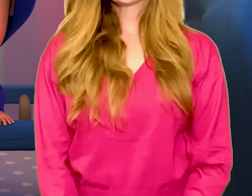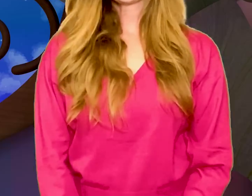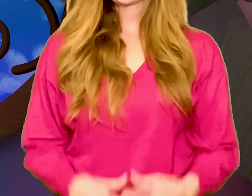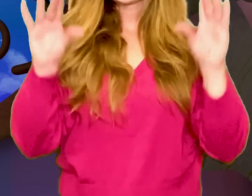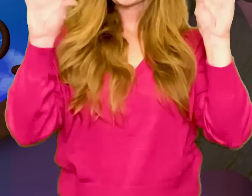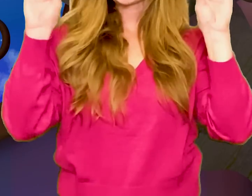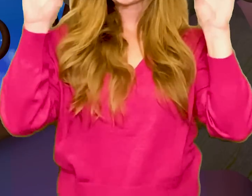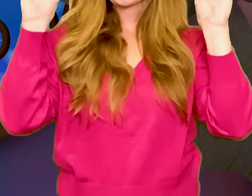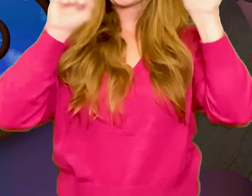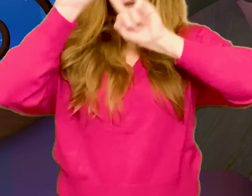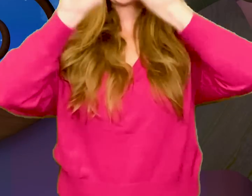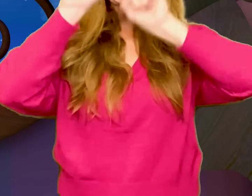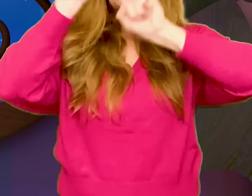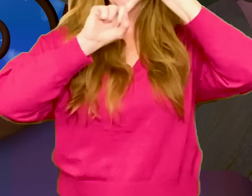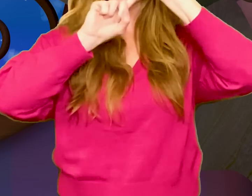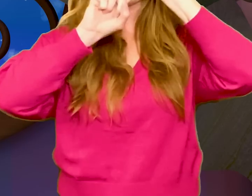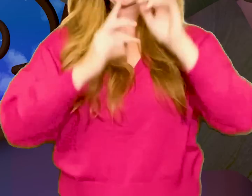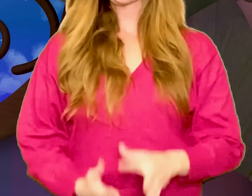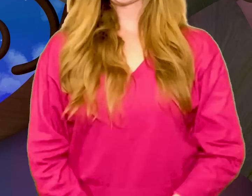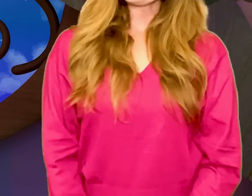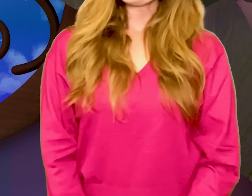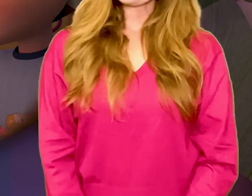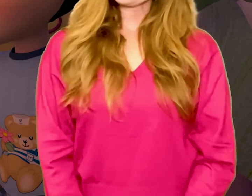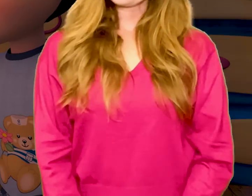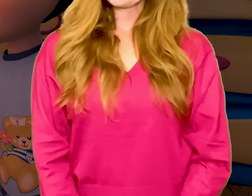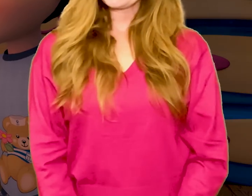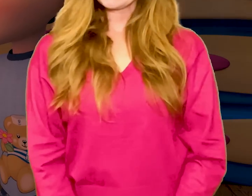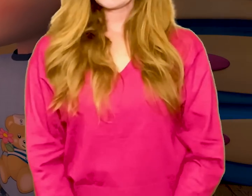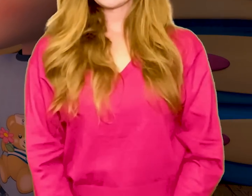cartoon Twinkle Twinkle Little Star part